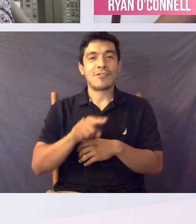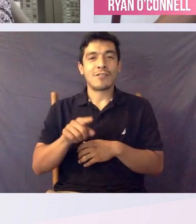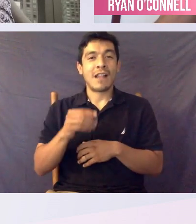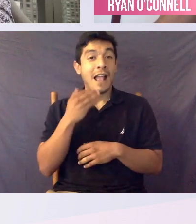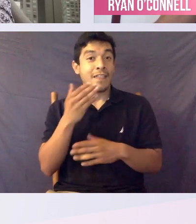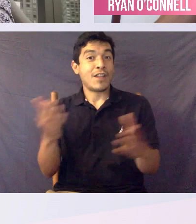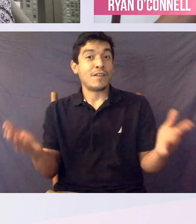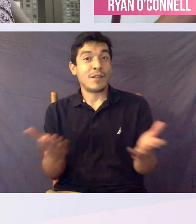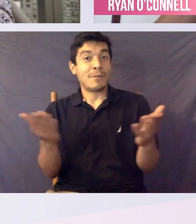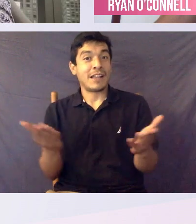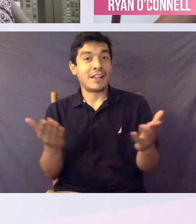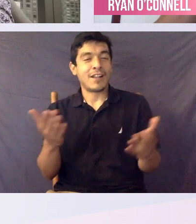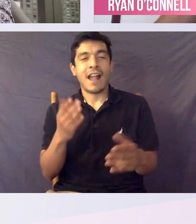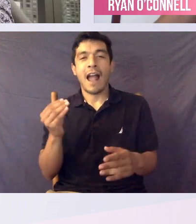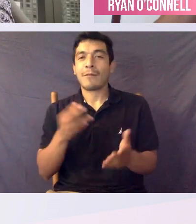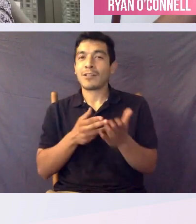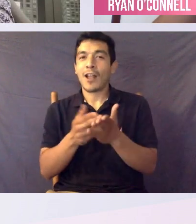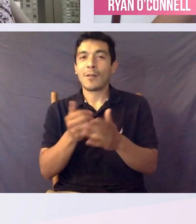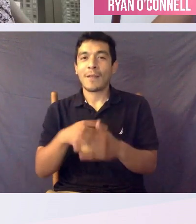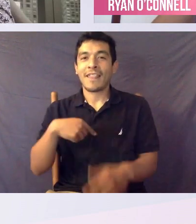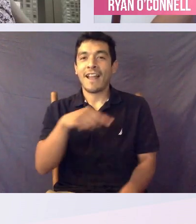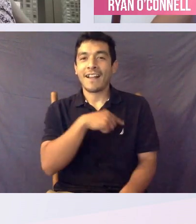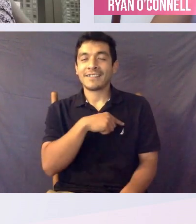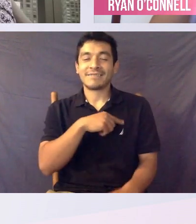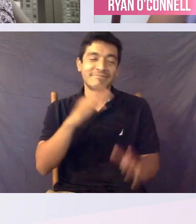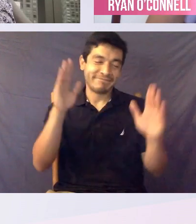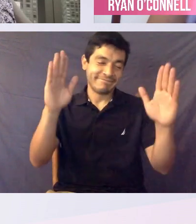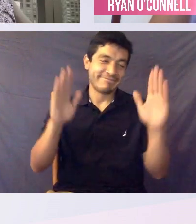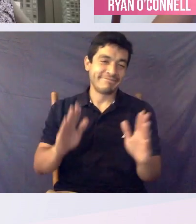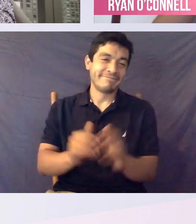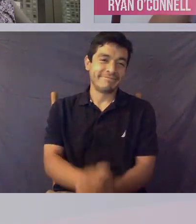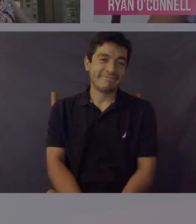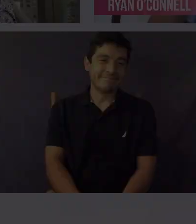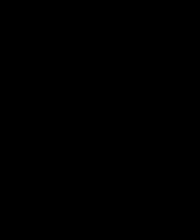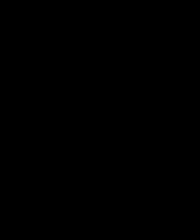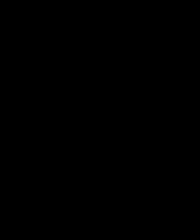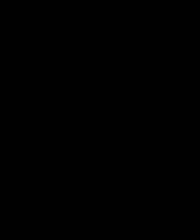being here and being so honest with us. Fantastic. Thank you. Thanks, Ruben.